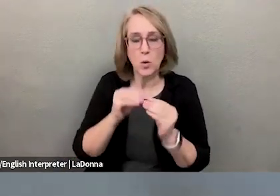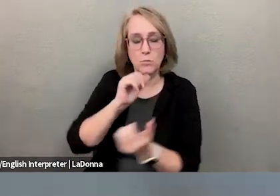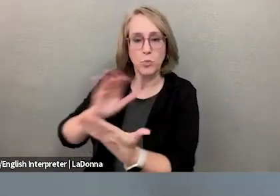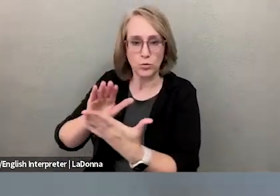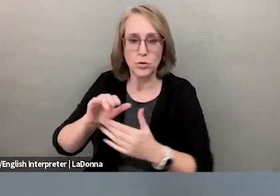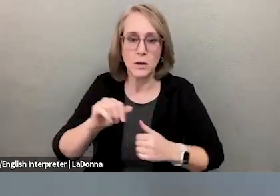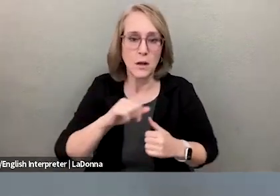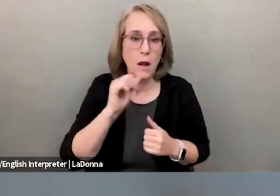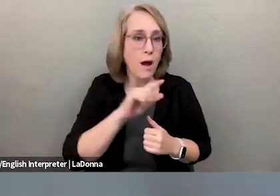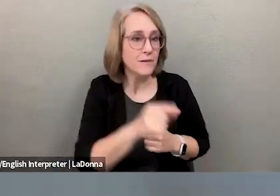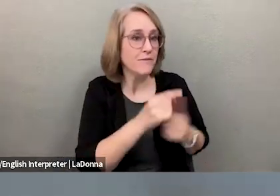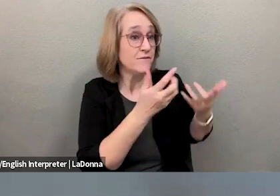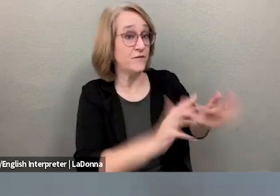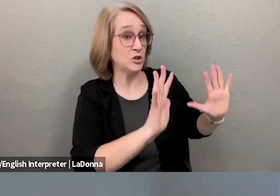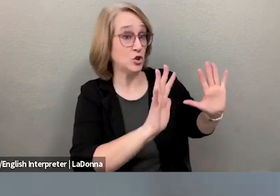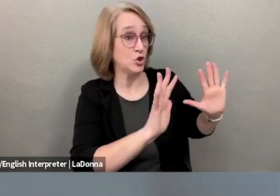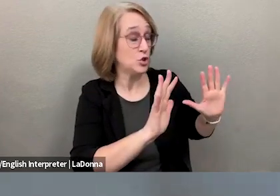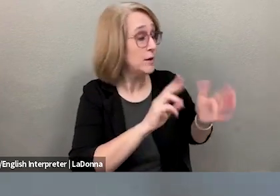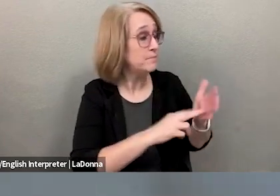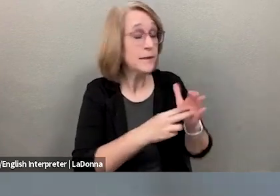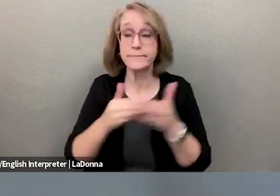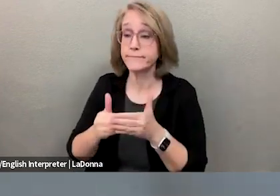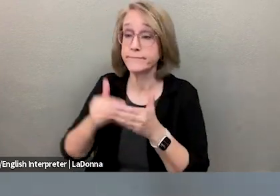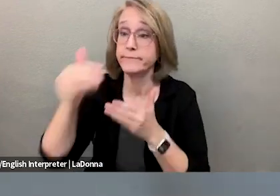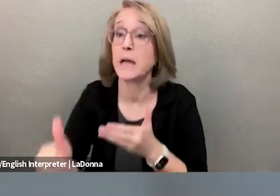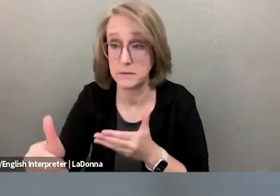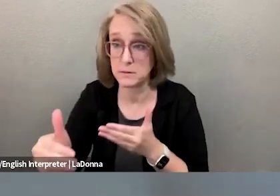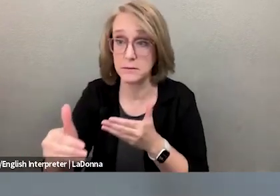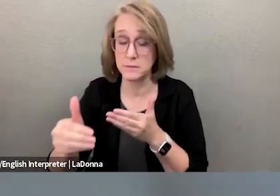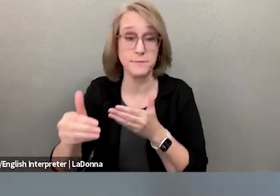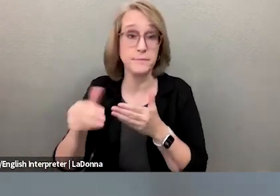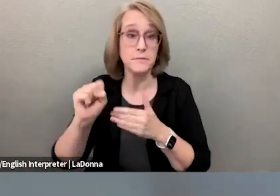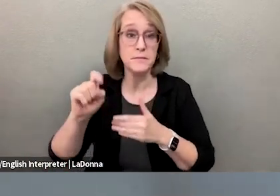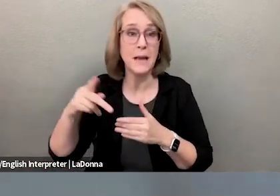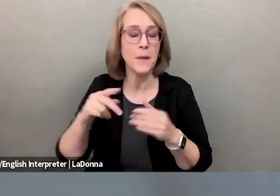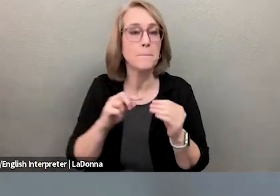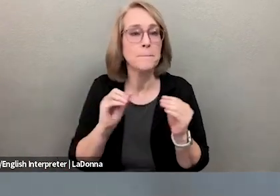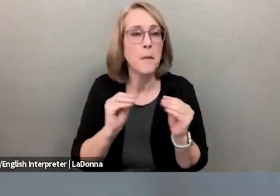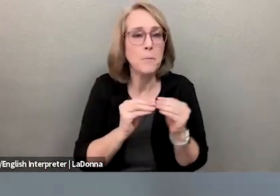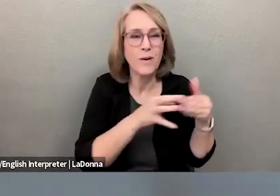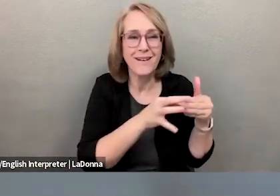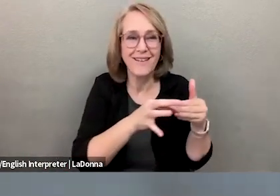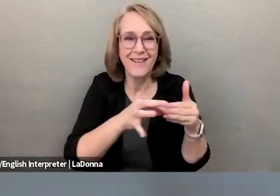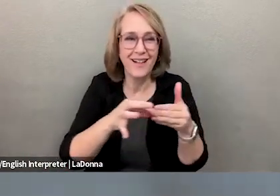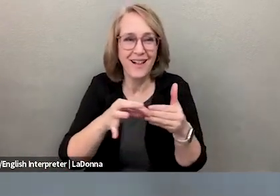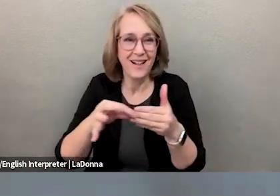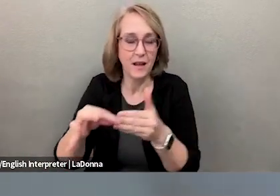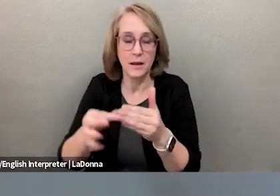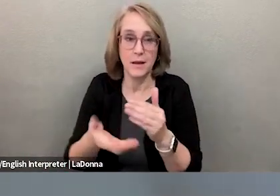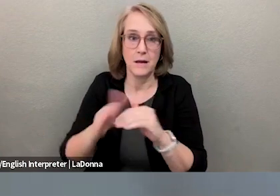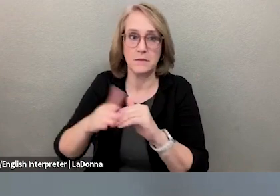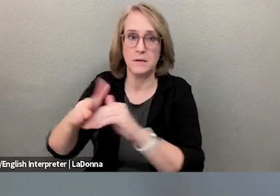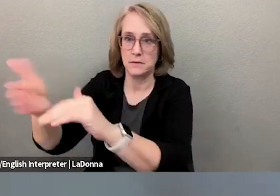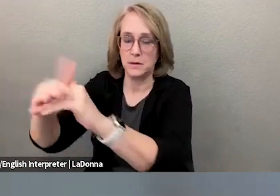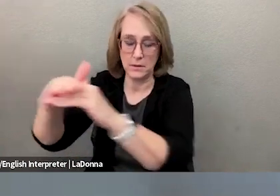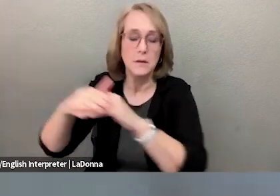it's not necessarily a departure from what's already been prioritized, but just making sure that the way that we're articulating